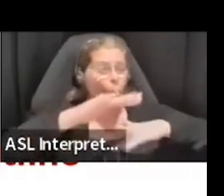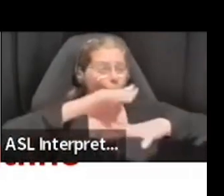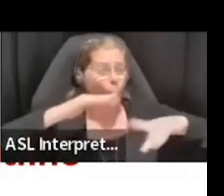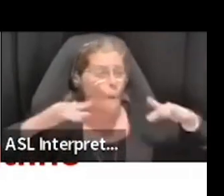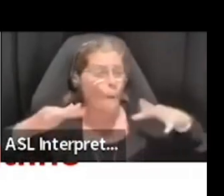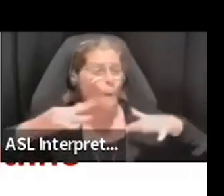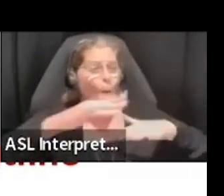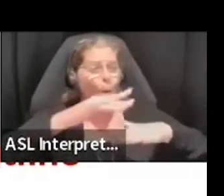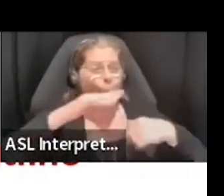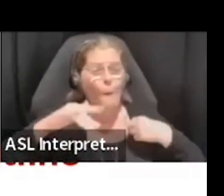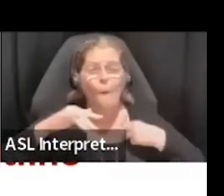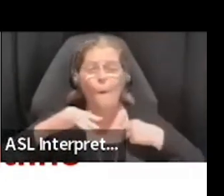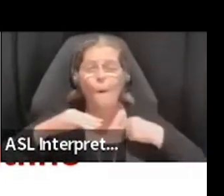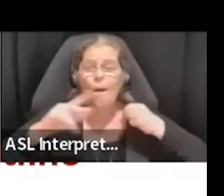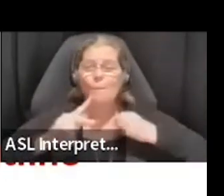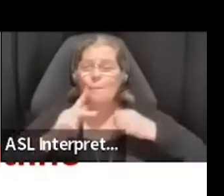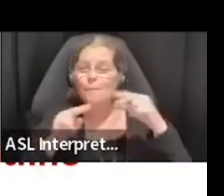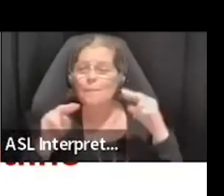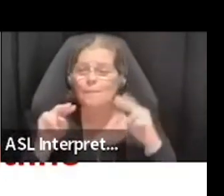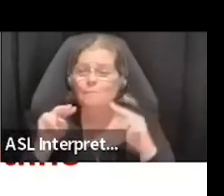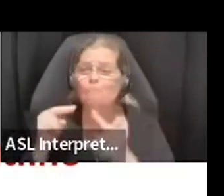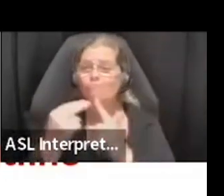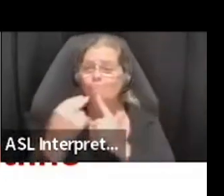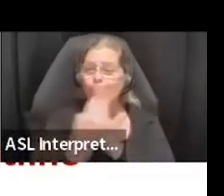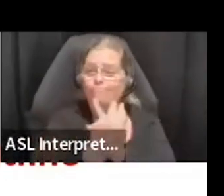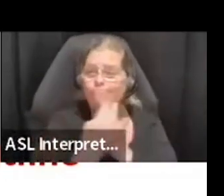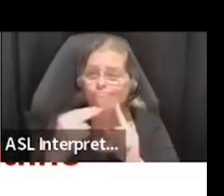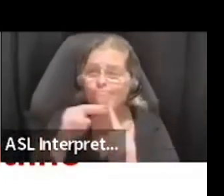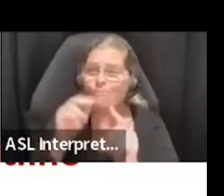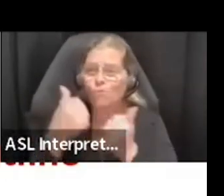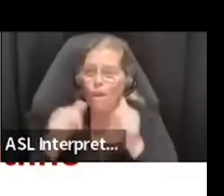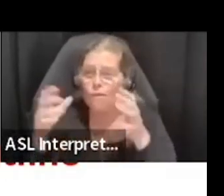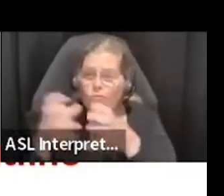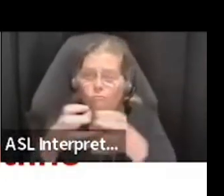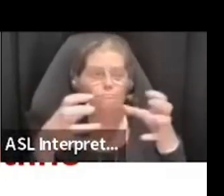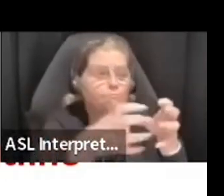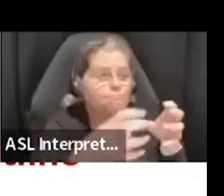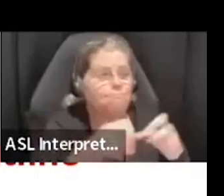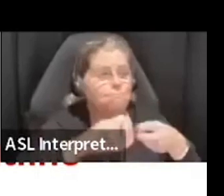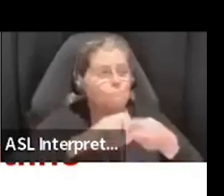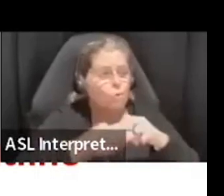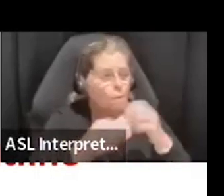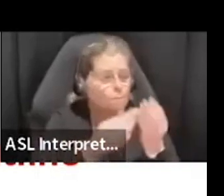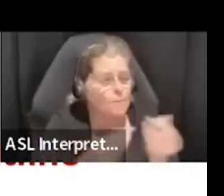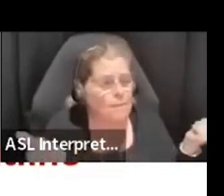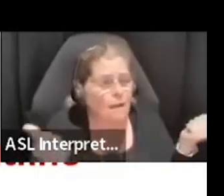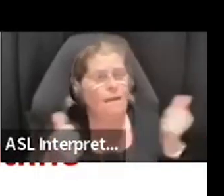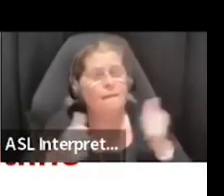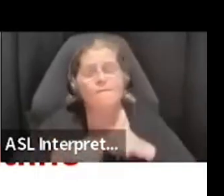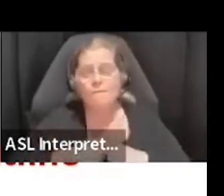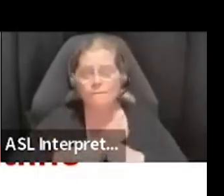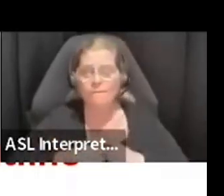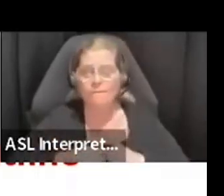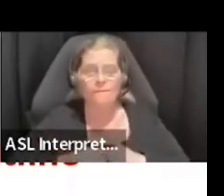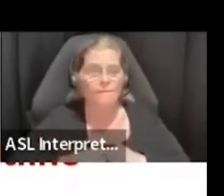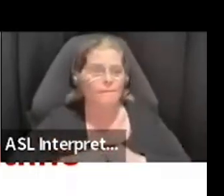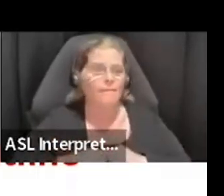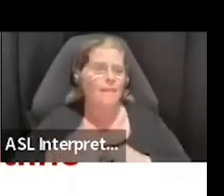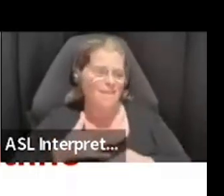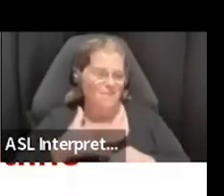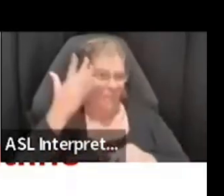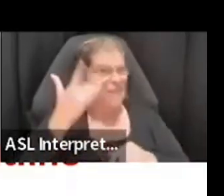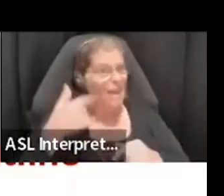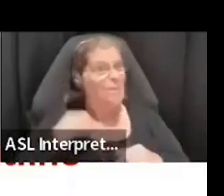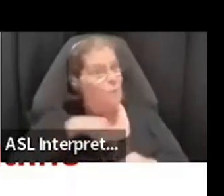different perspectives to do some problem solving together. And again, you know, I feel like that's what we're here to